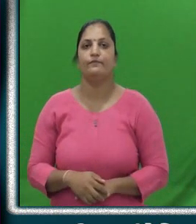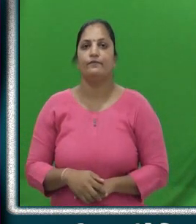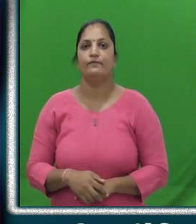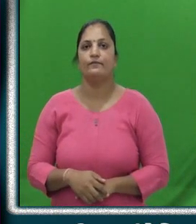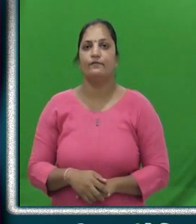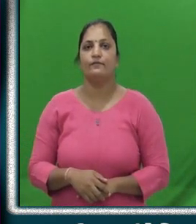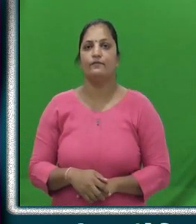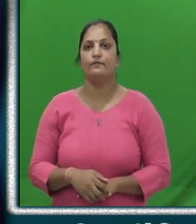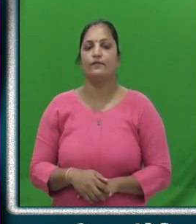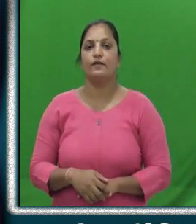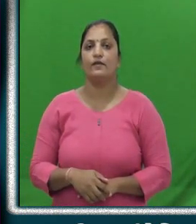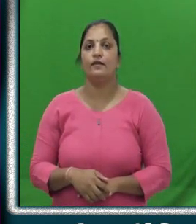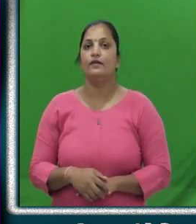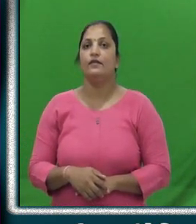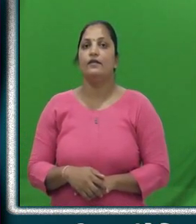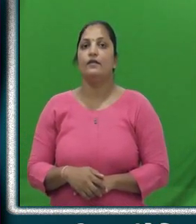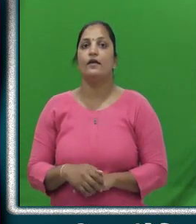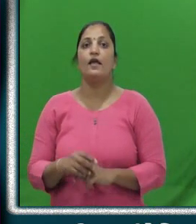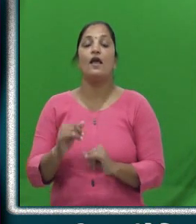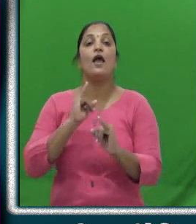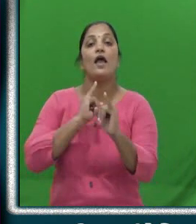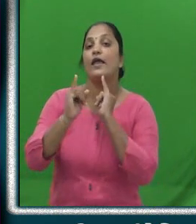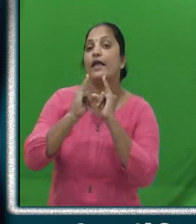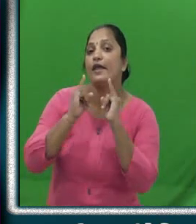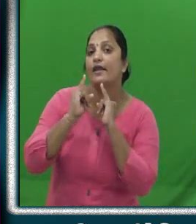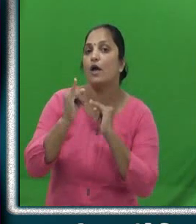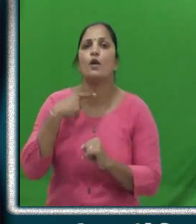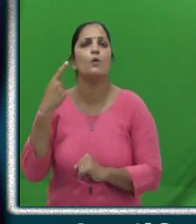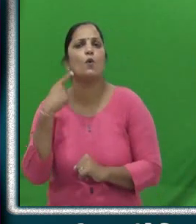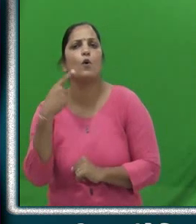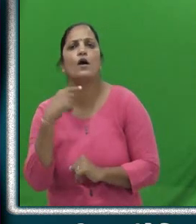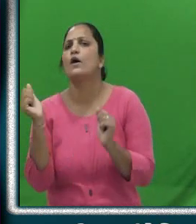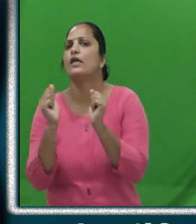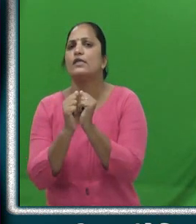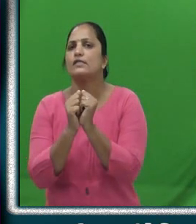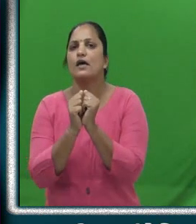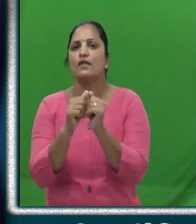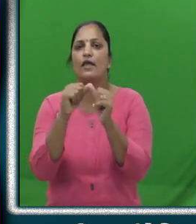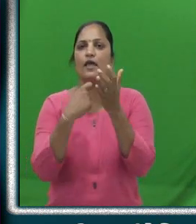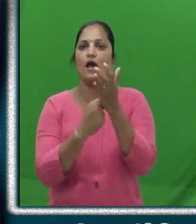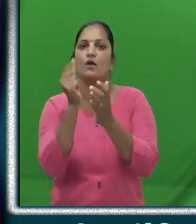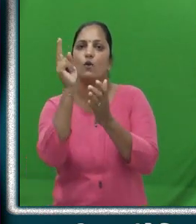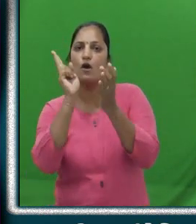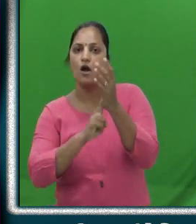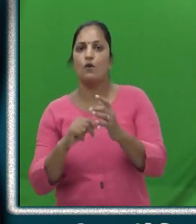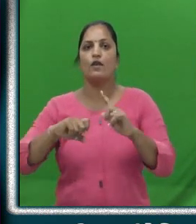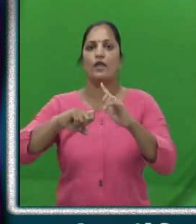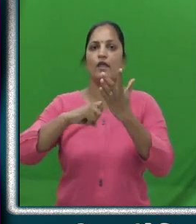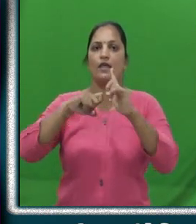Unit number 3, an interview with Krishnamurthy. An interview. What is the meaning of an